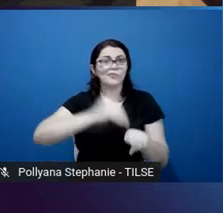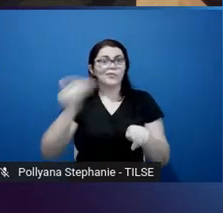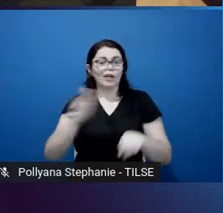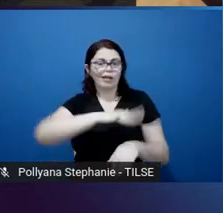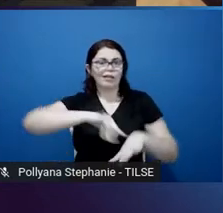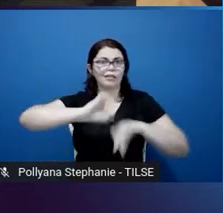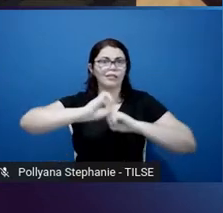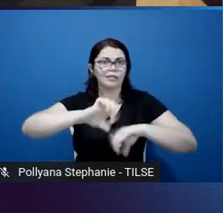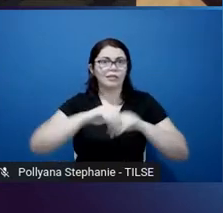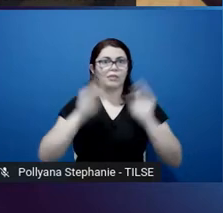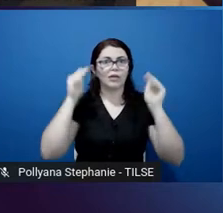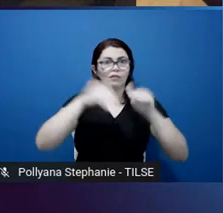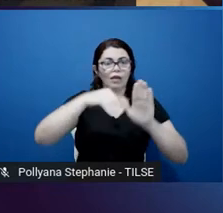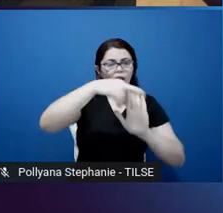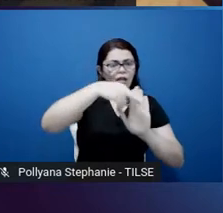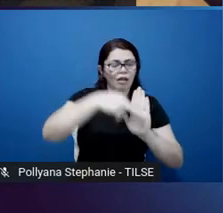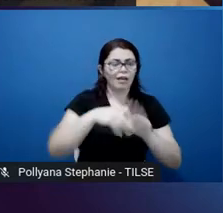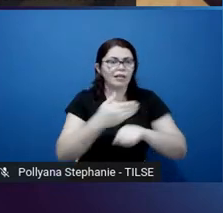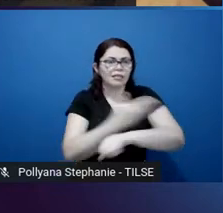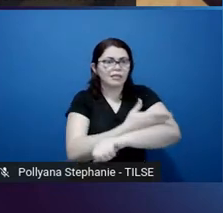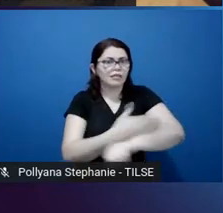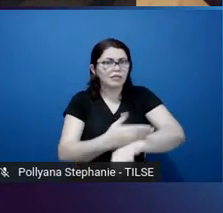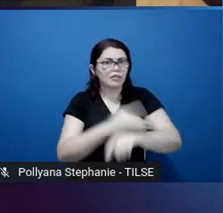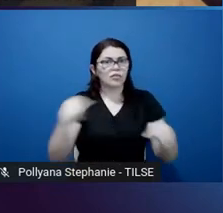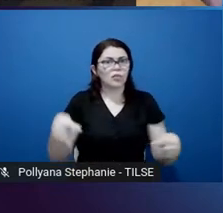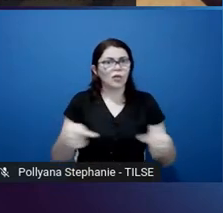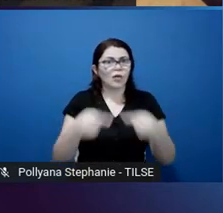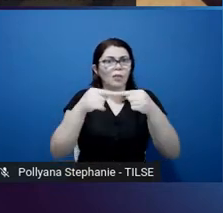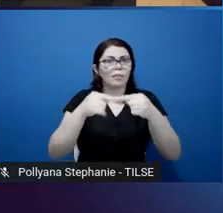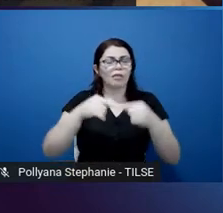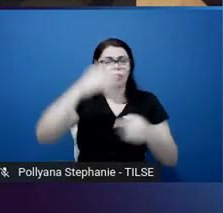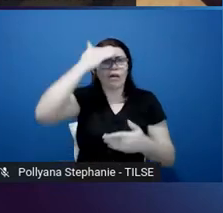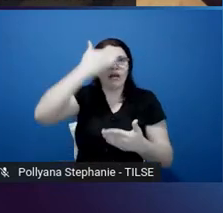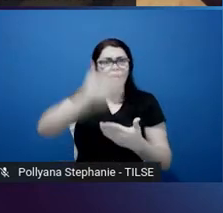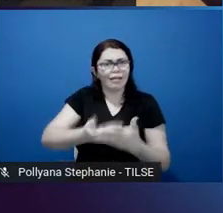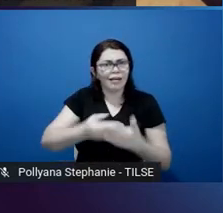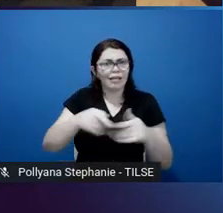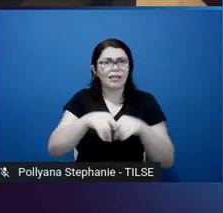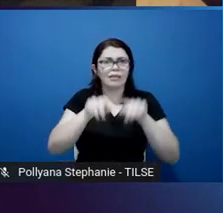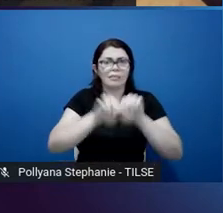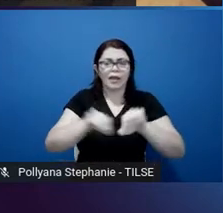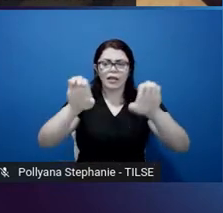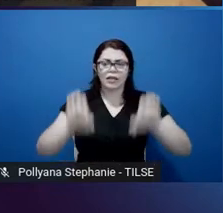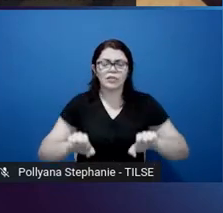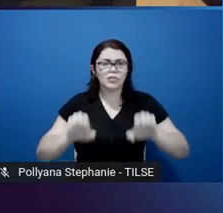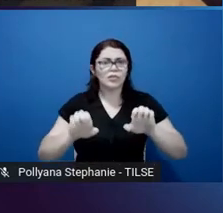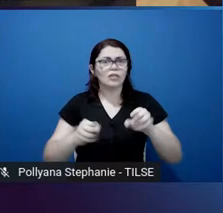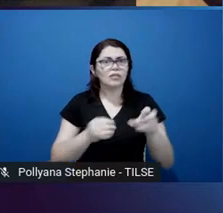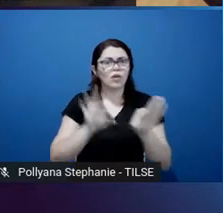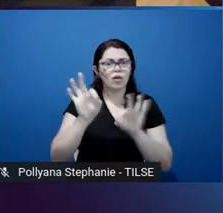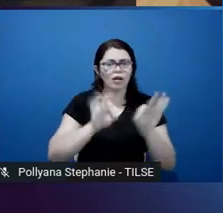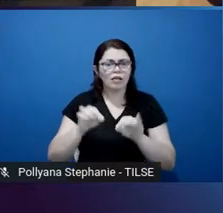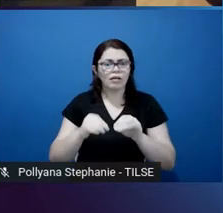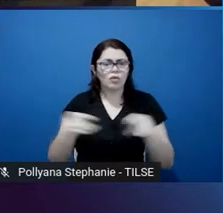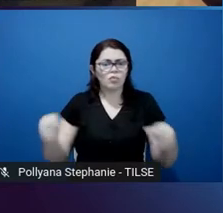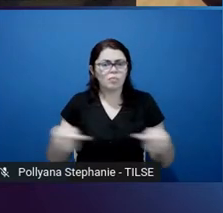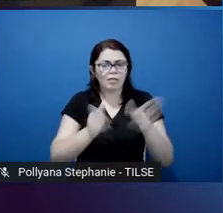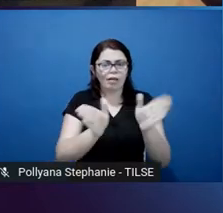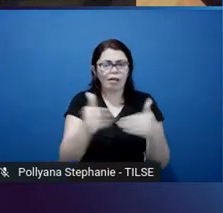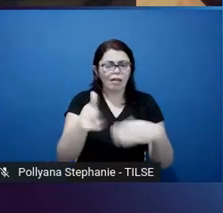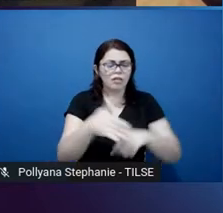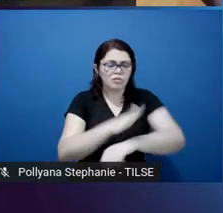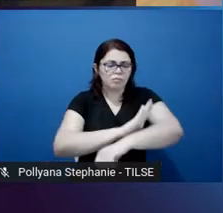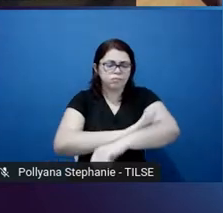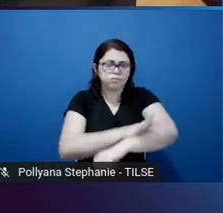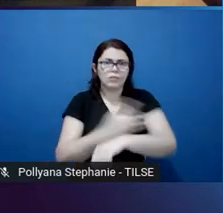on principles and practices to tear down those beliefs and structures and build anti-racist classrooms.